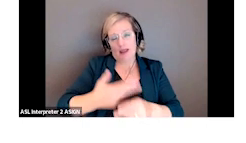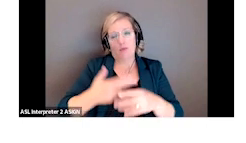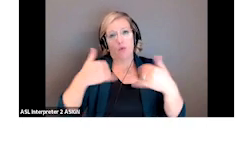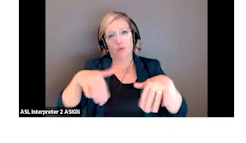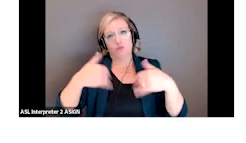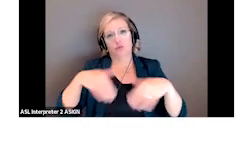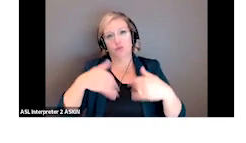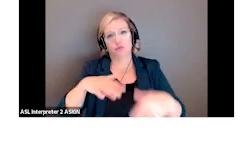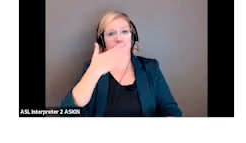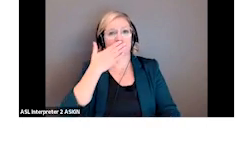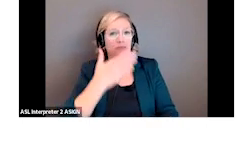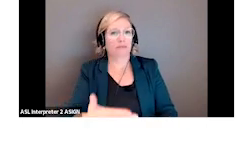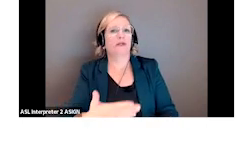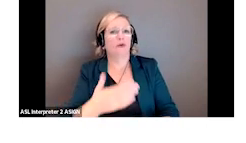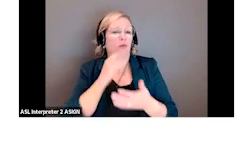Okay.